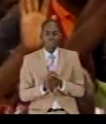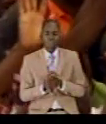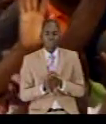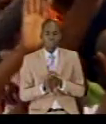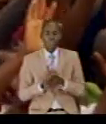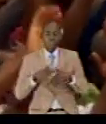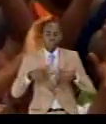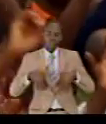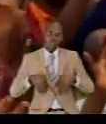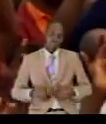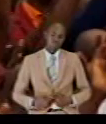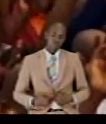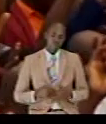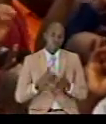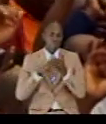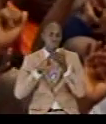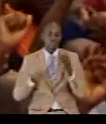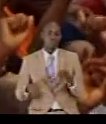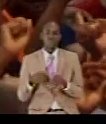Tiredness gone.